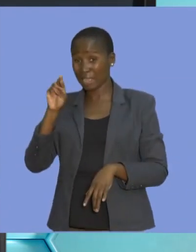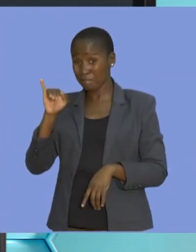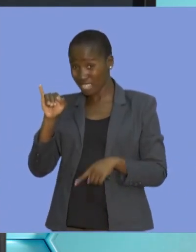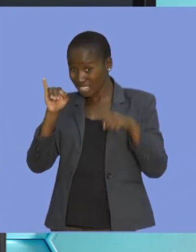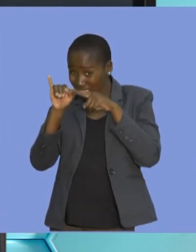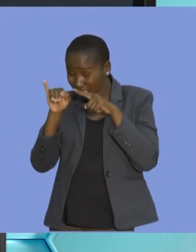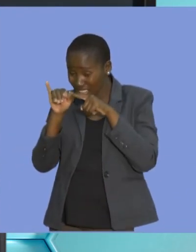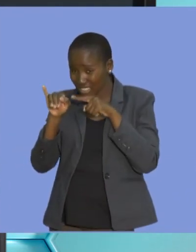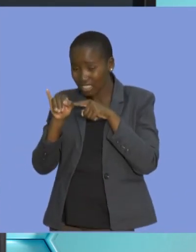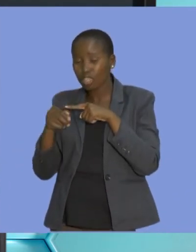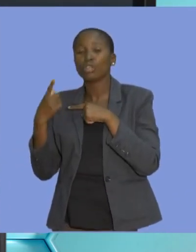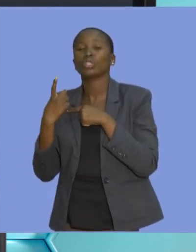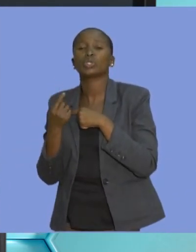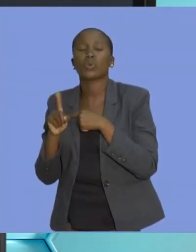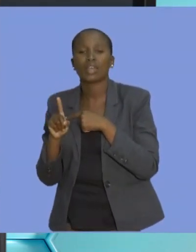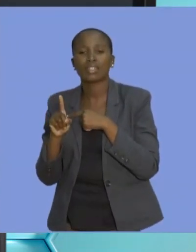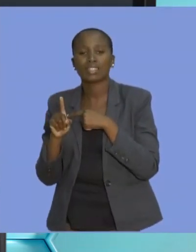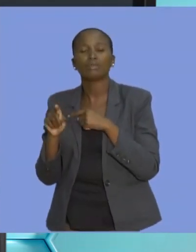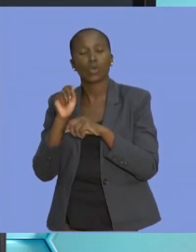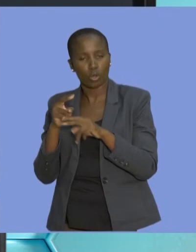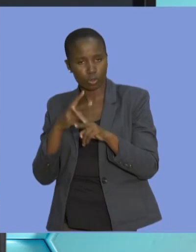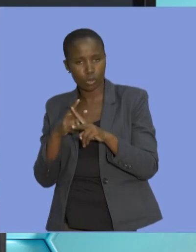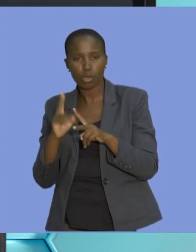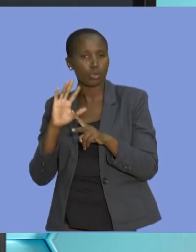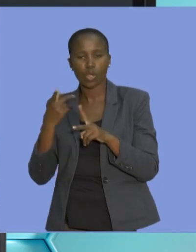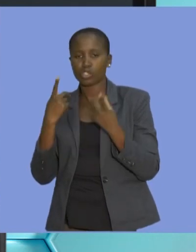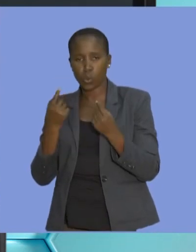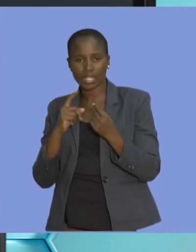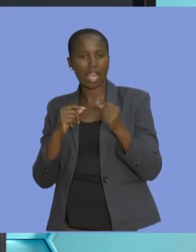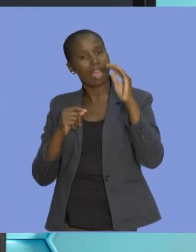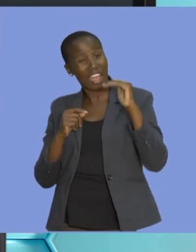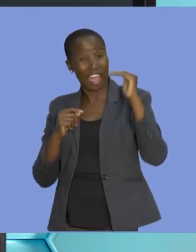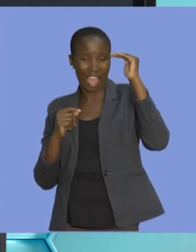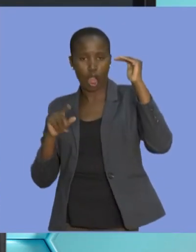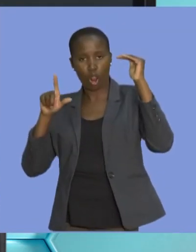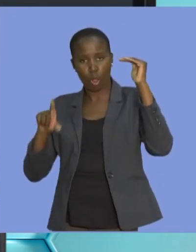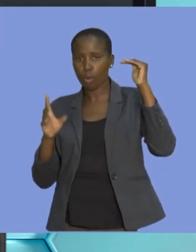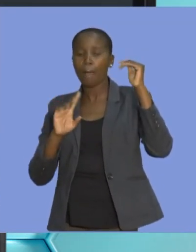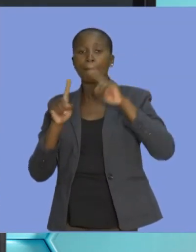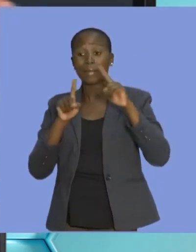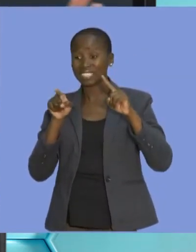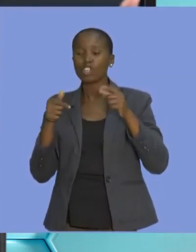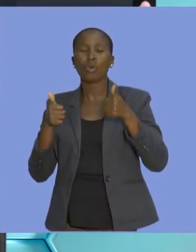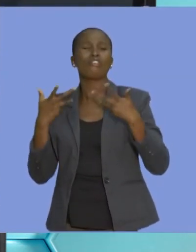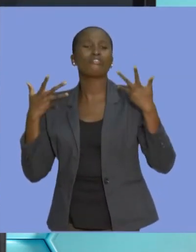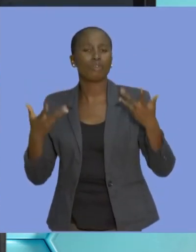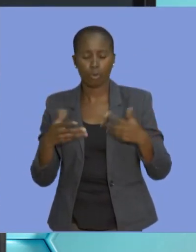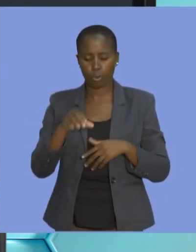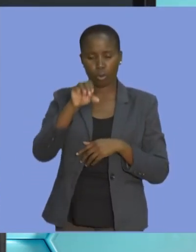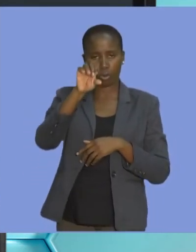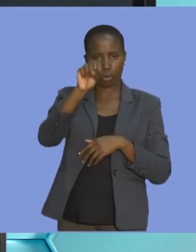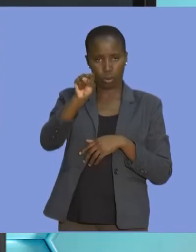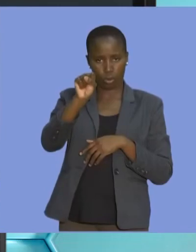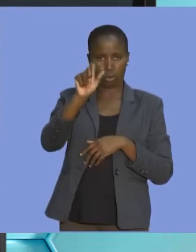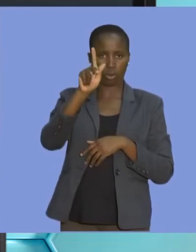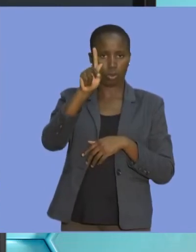avoids the highs and the lows, but it's good for skewed data. Remember, skewed will be to the left